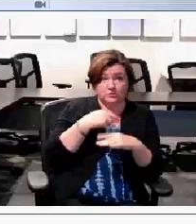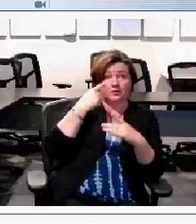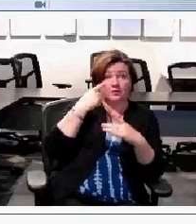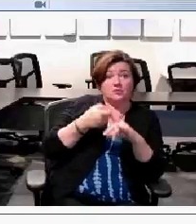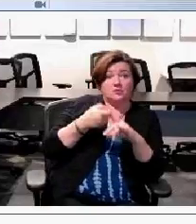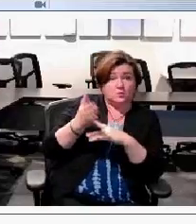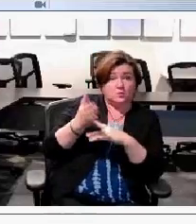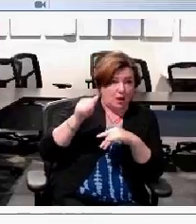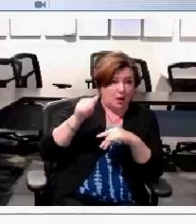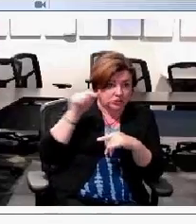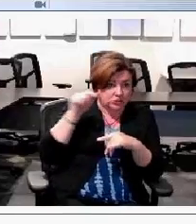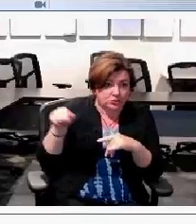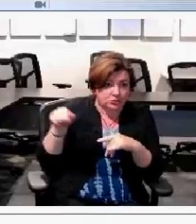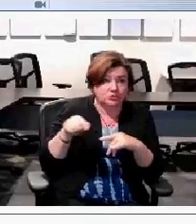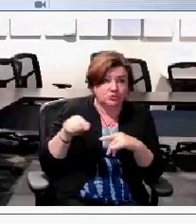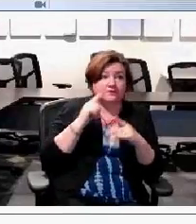for deaf